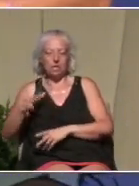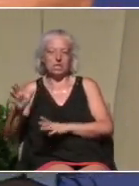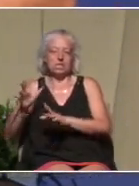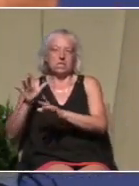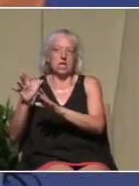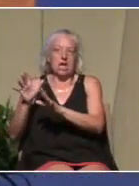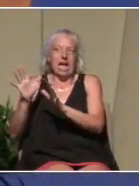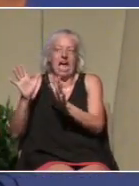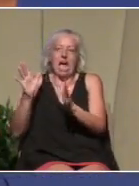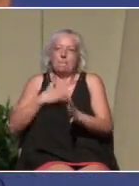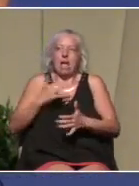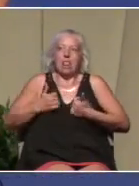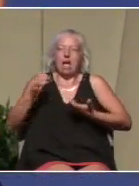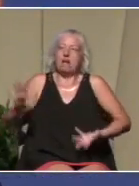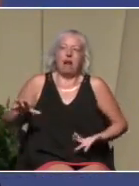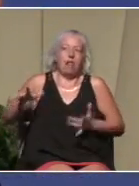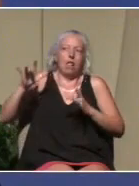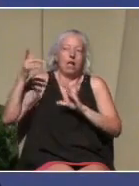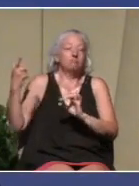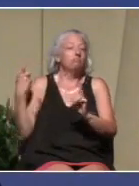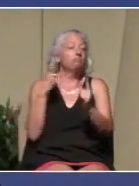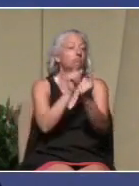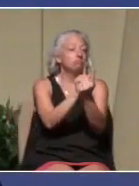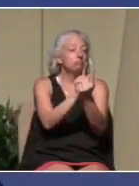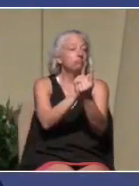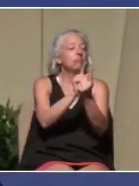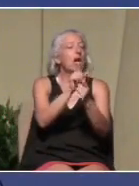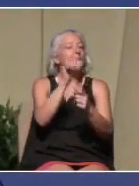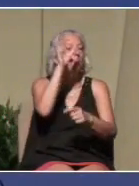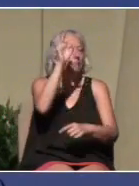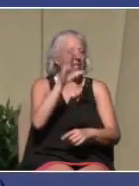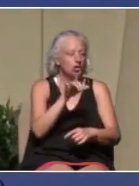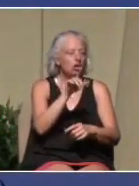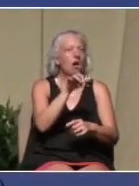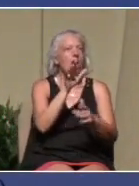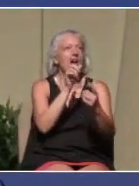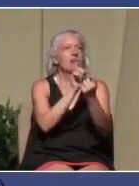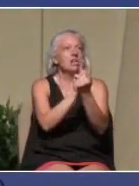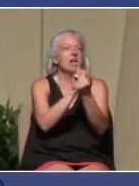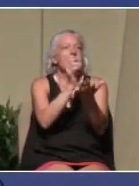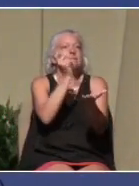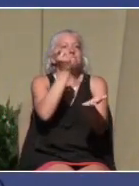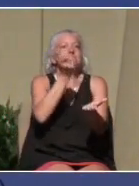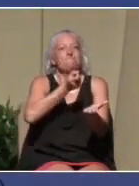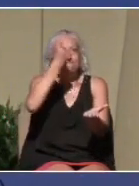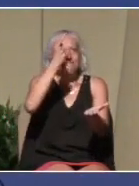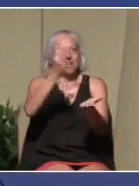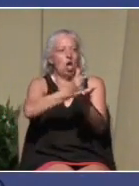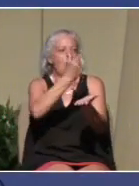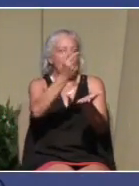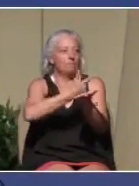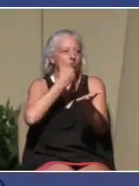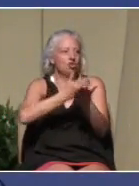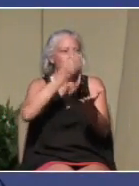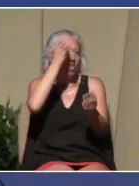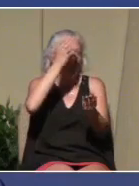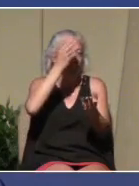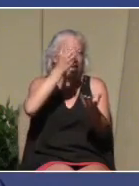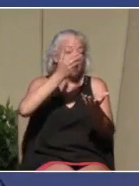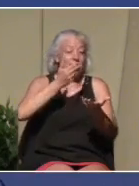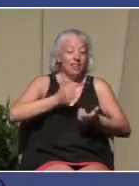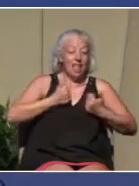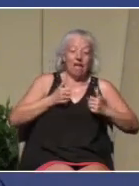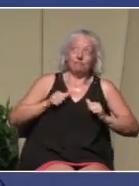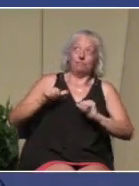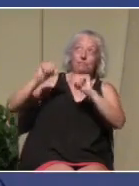Anglican minister, and he finally understands the gospel. He gives his life to Jesus Christ. And then he starts apologizing to